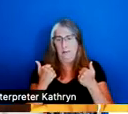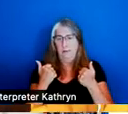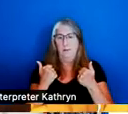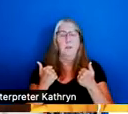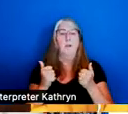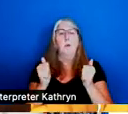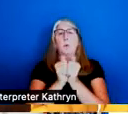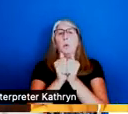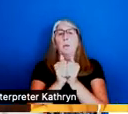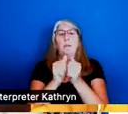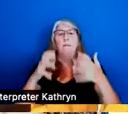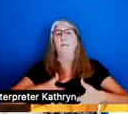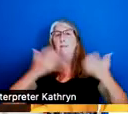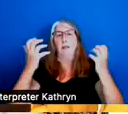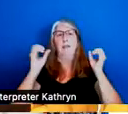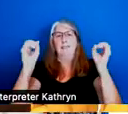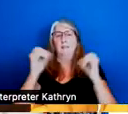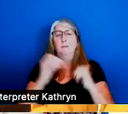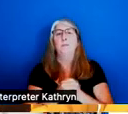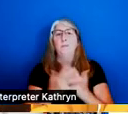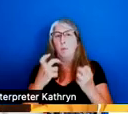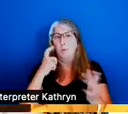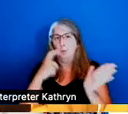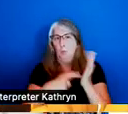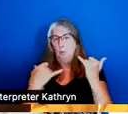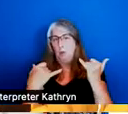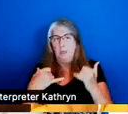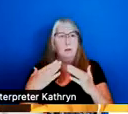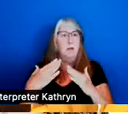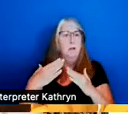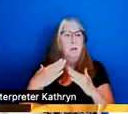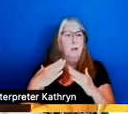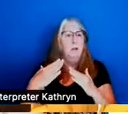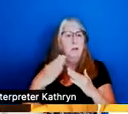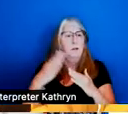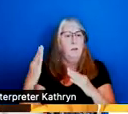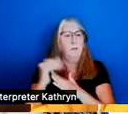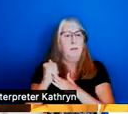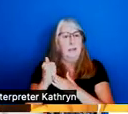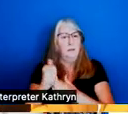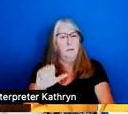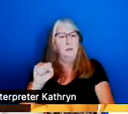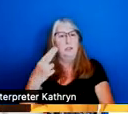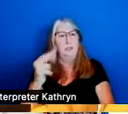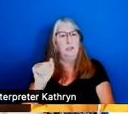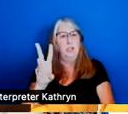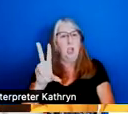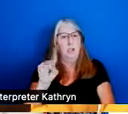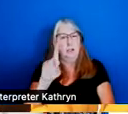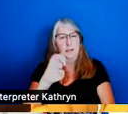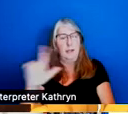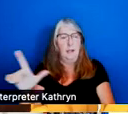violence. I want to acknowledge right here at the top the leadership of Shondell Dawson, the director of